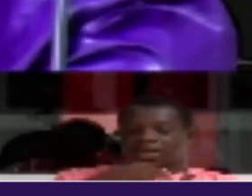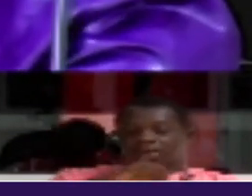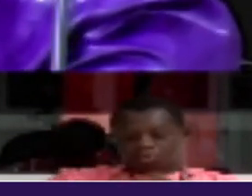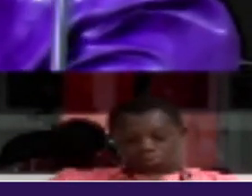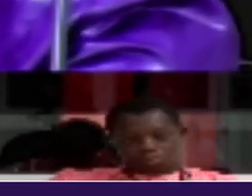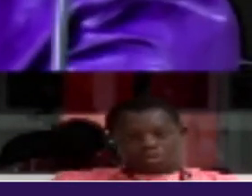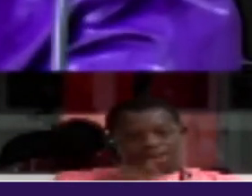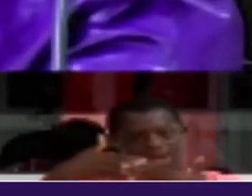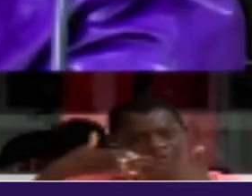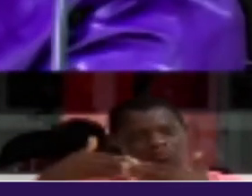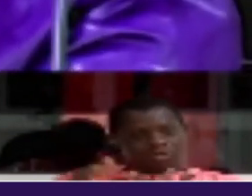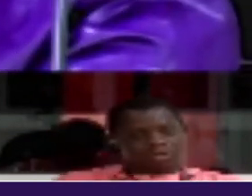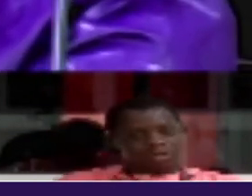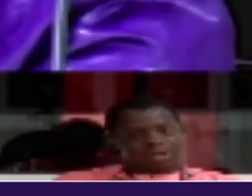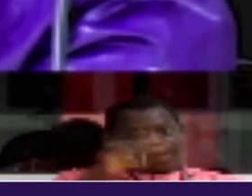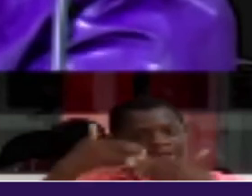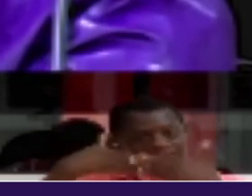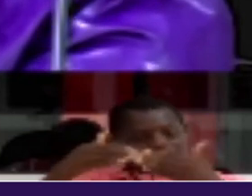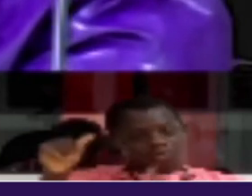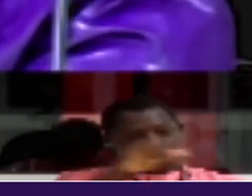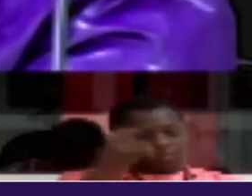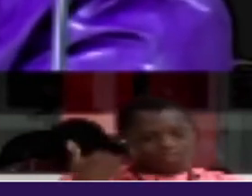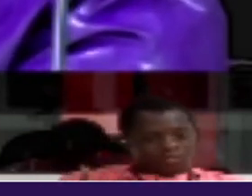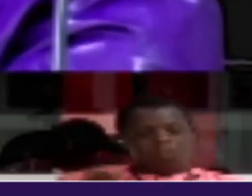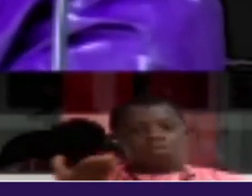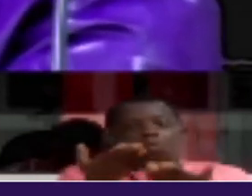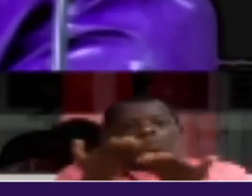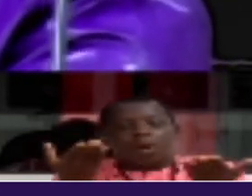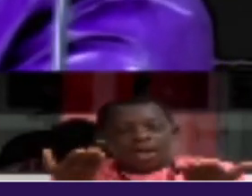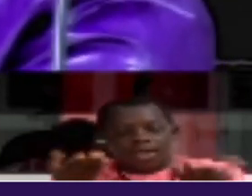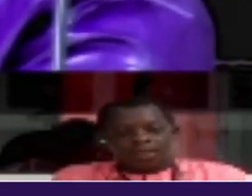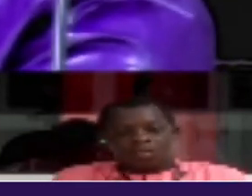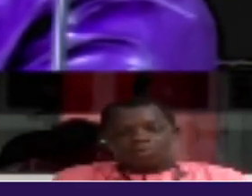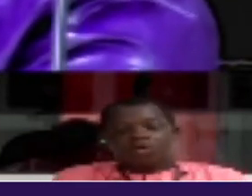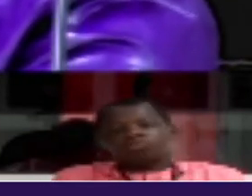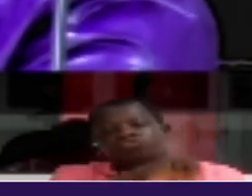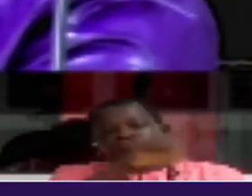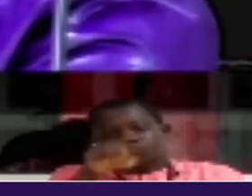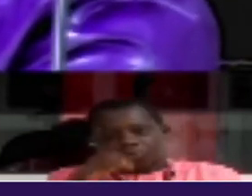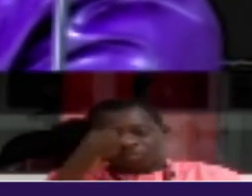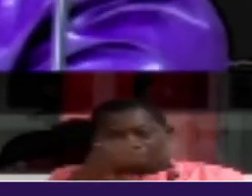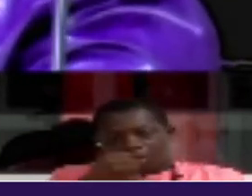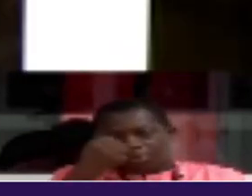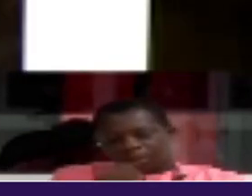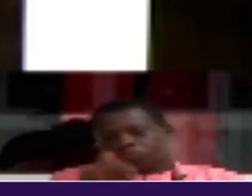his own acts and the acts of other people? Why would he fabricate this story?